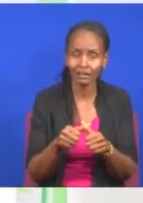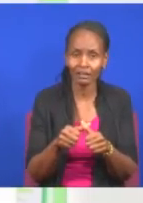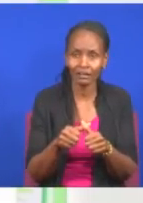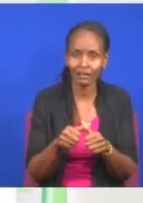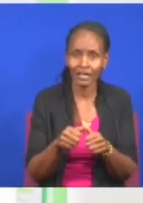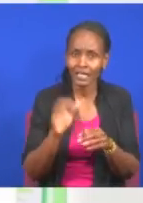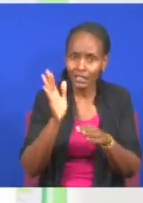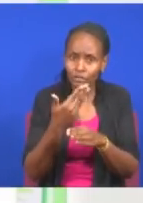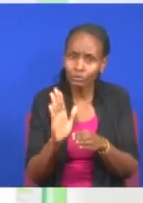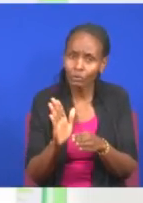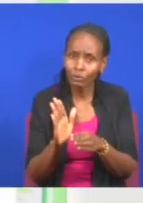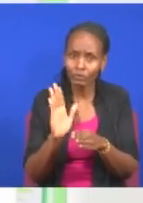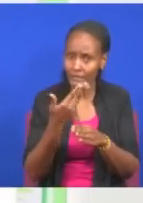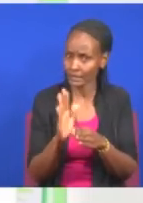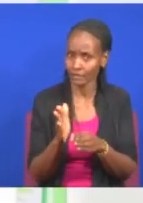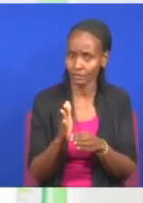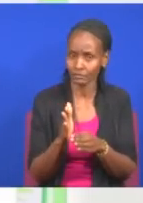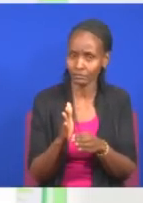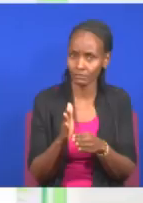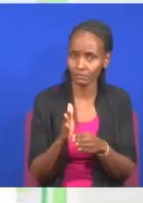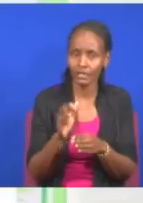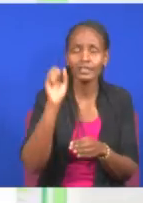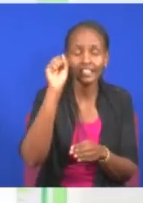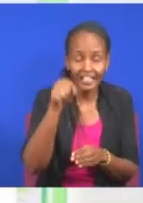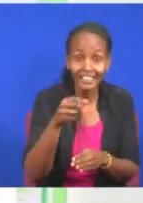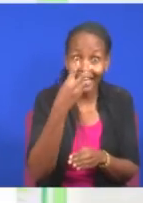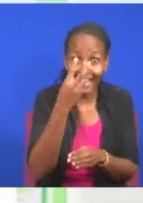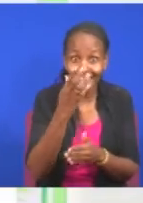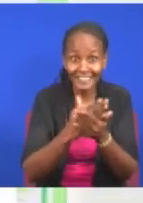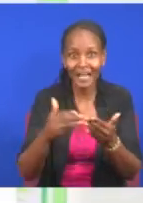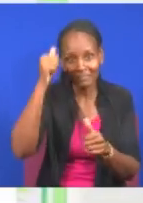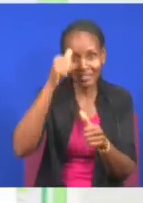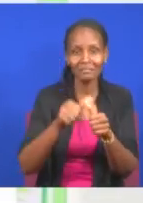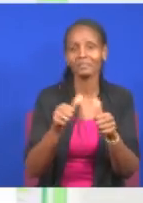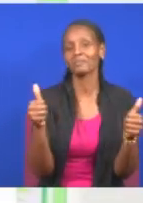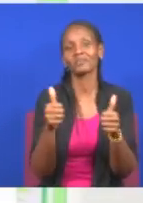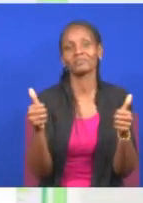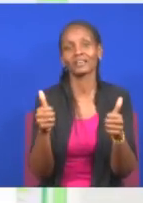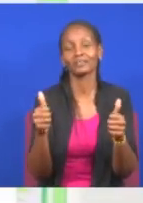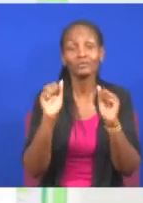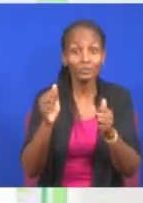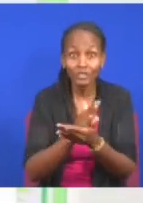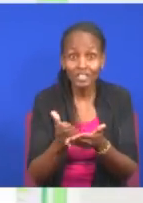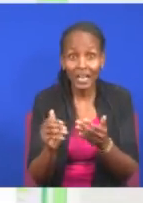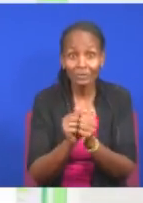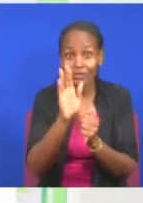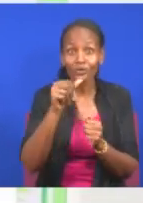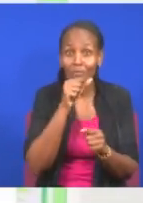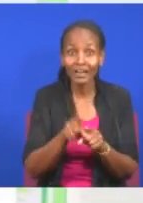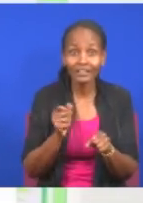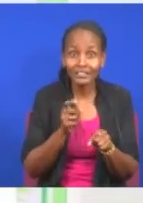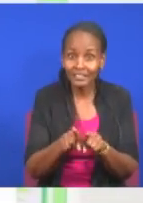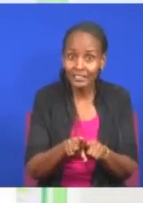the song that we sang? Yes, I can see some of you remember. Can you share with your brother, your